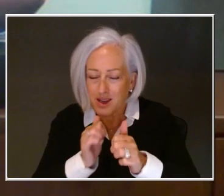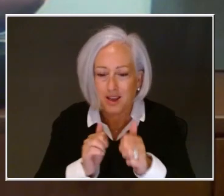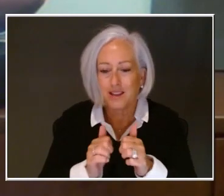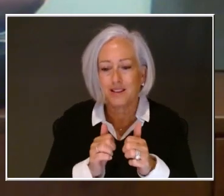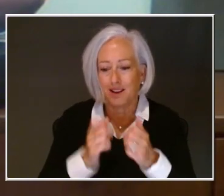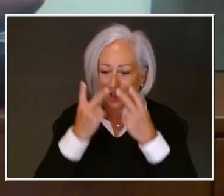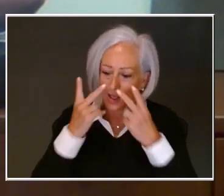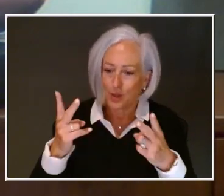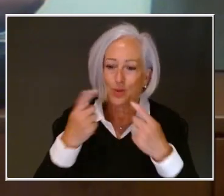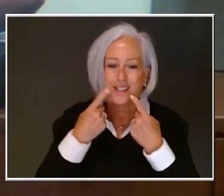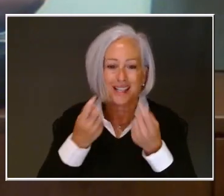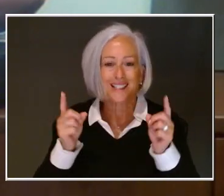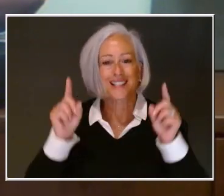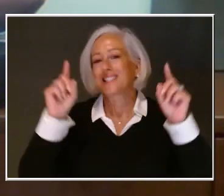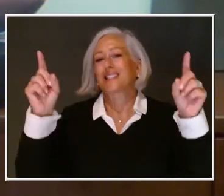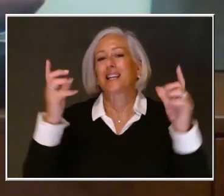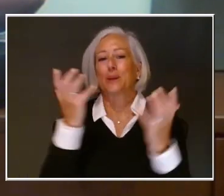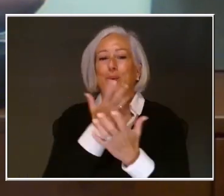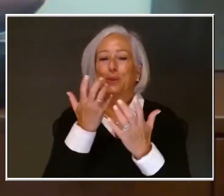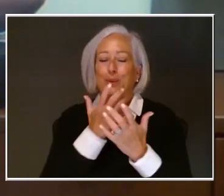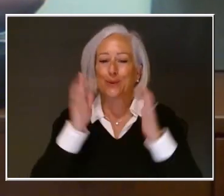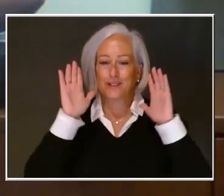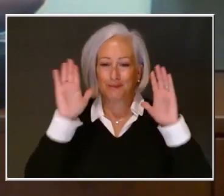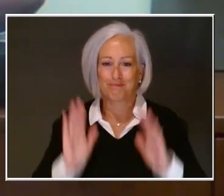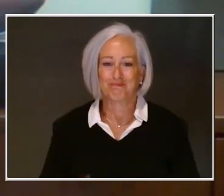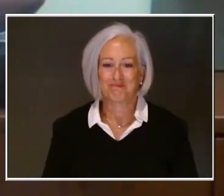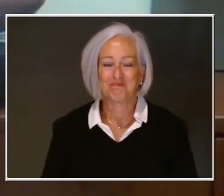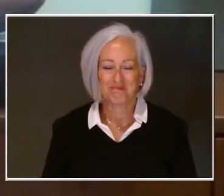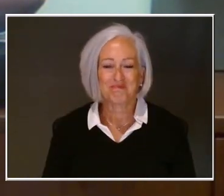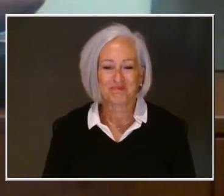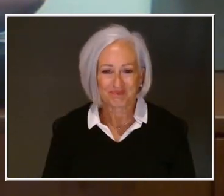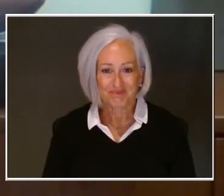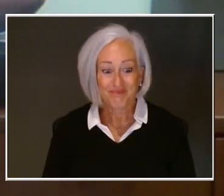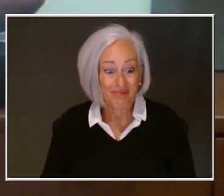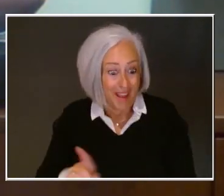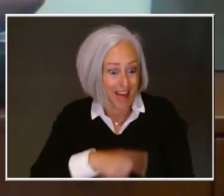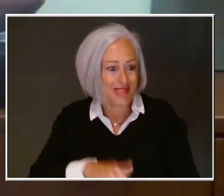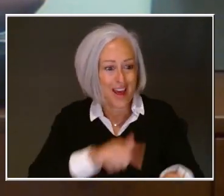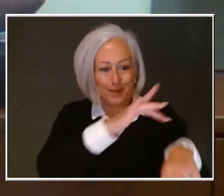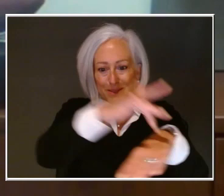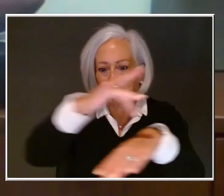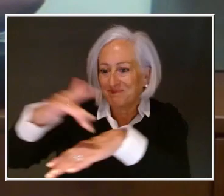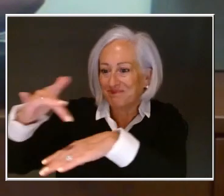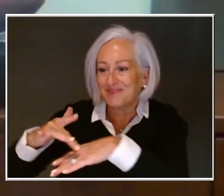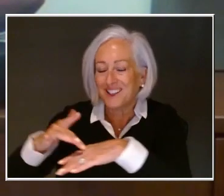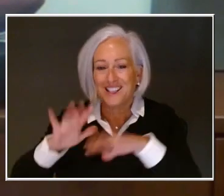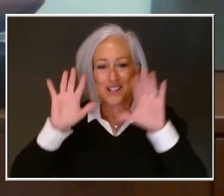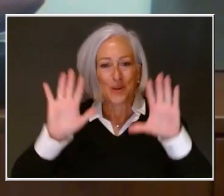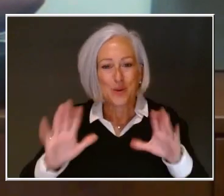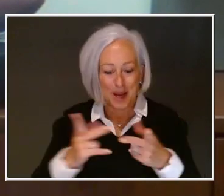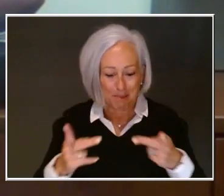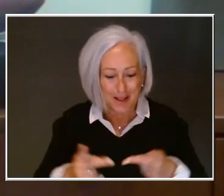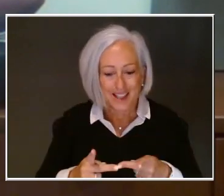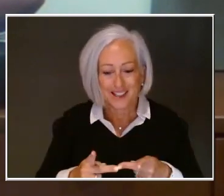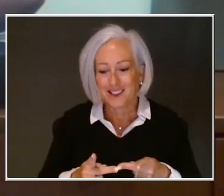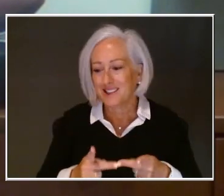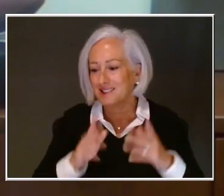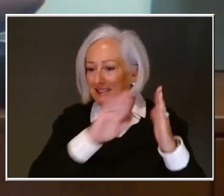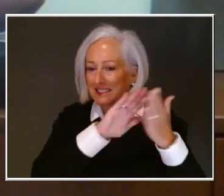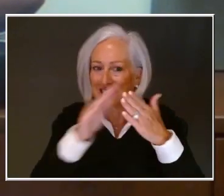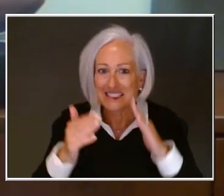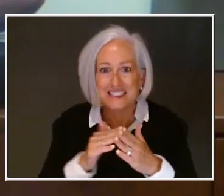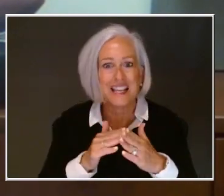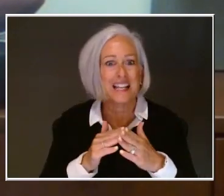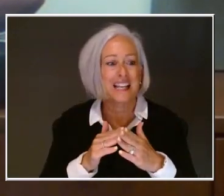succeed is incredible. And then we get to go to great places, great venues, see great cities, be around a bunch of great